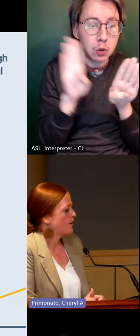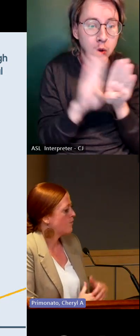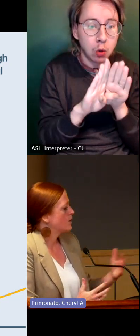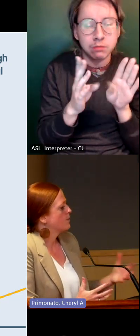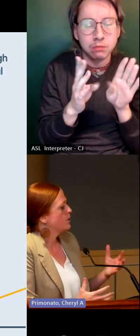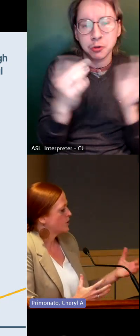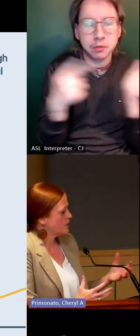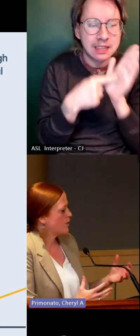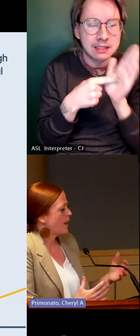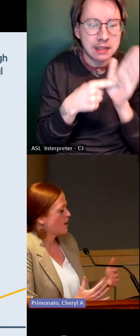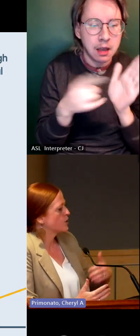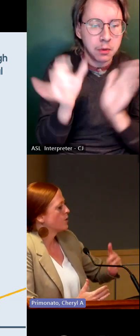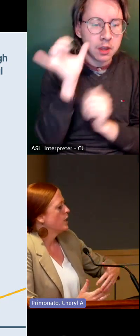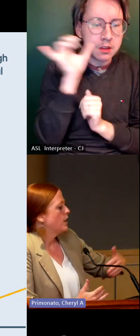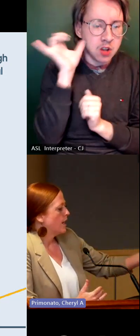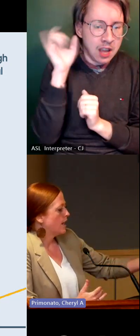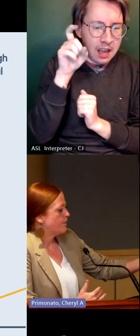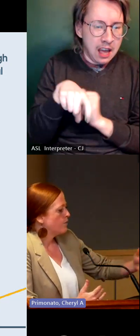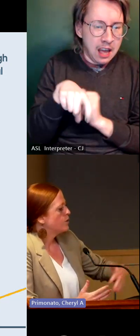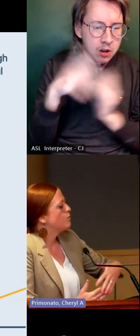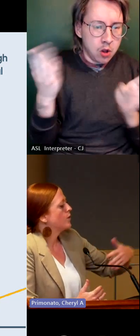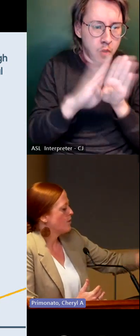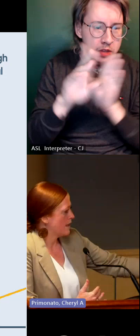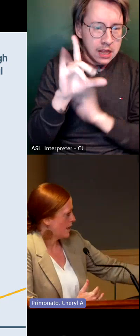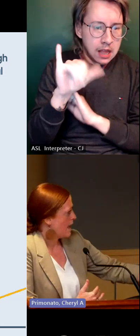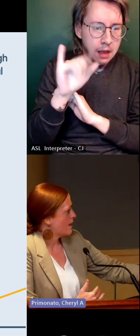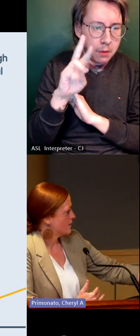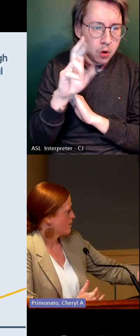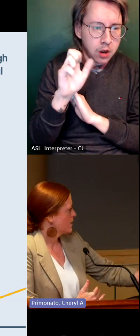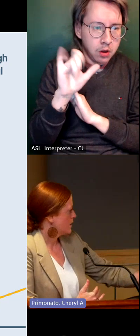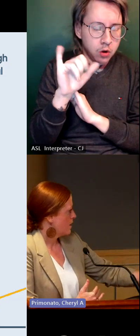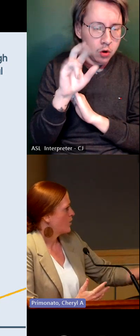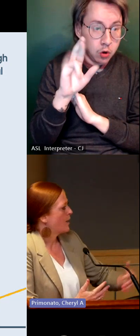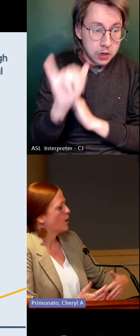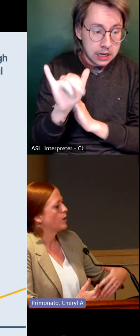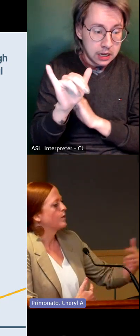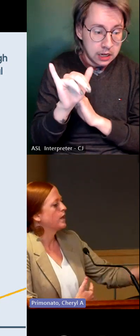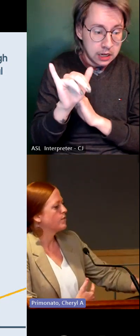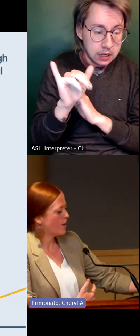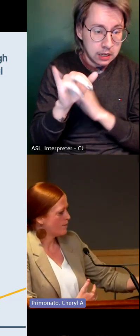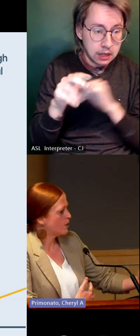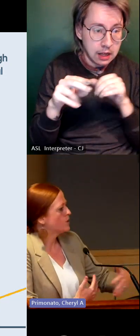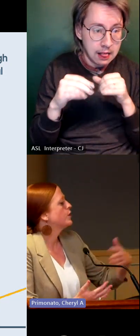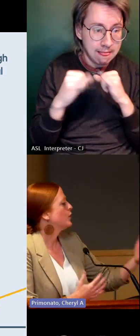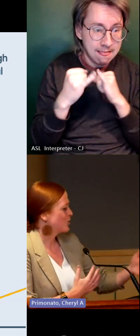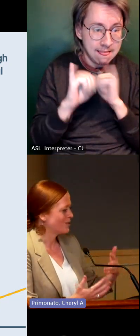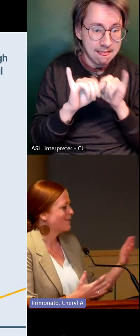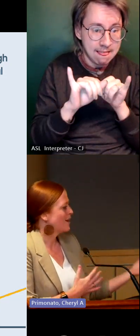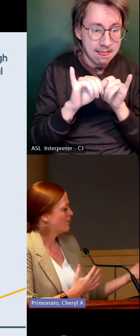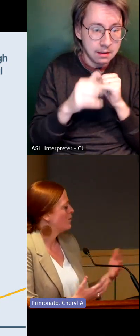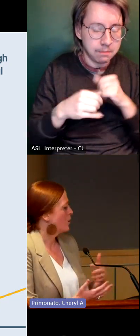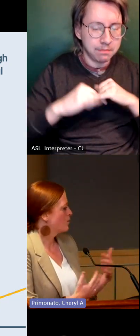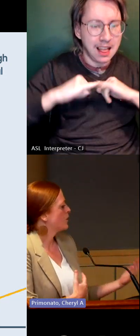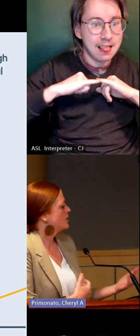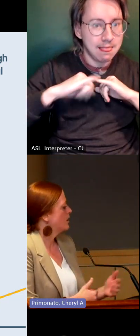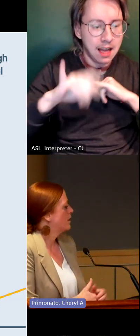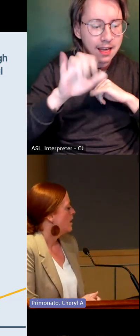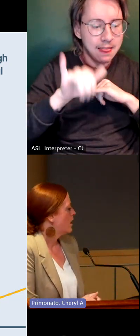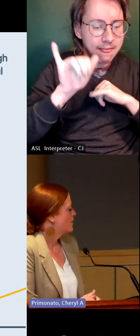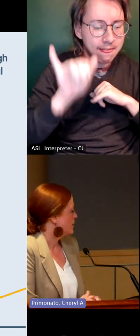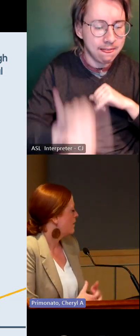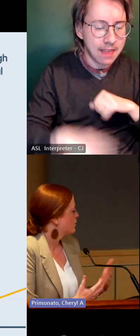line yesterday for some emergency repairs. So the more that we can get ahead of some of this state of the repair work, we can avoid emergency closures that then,